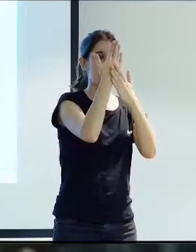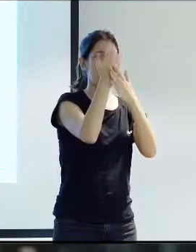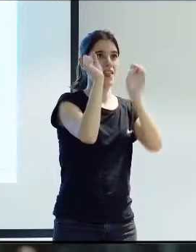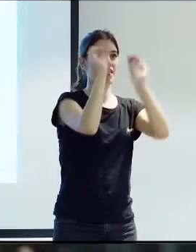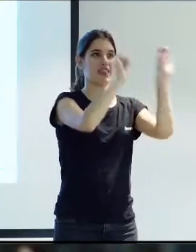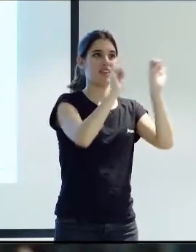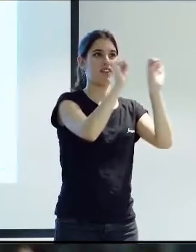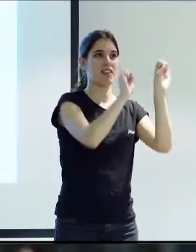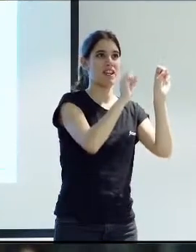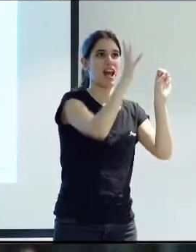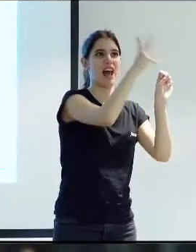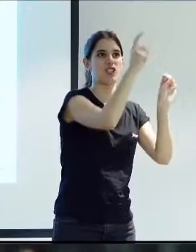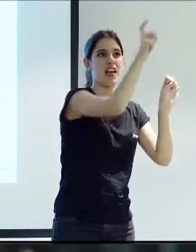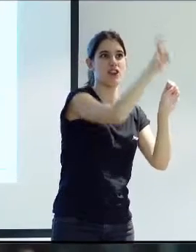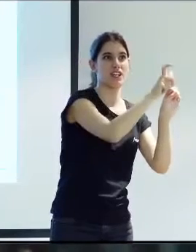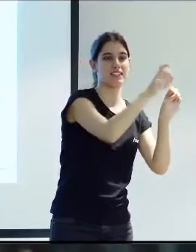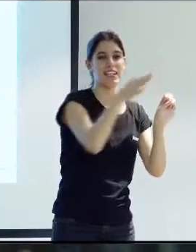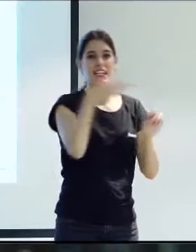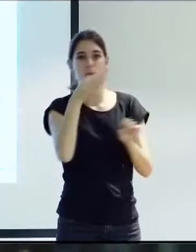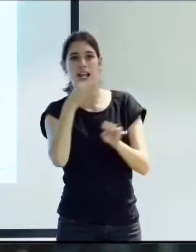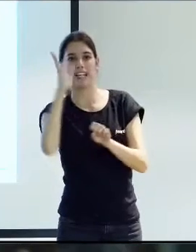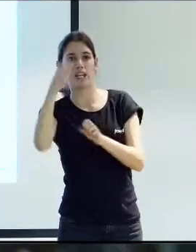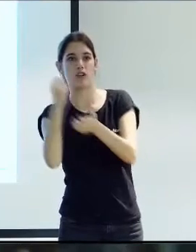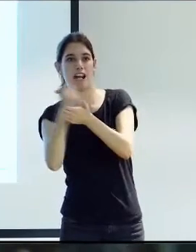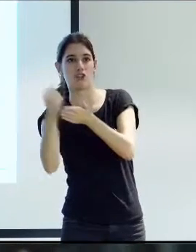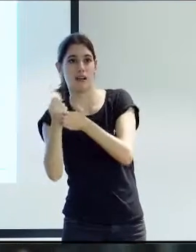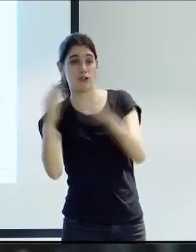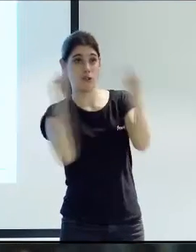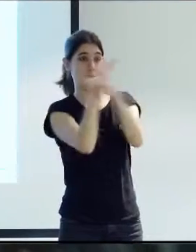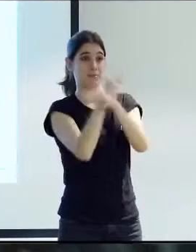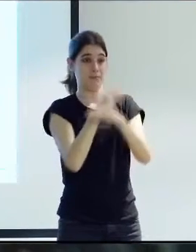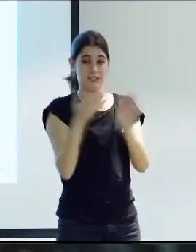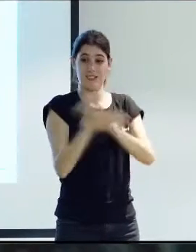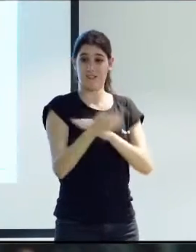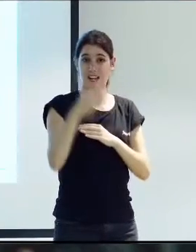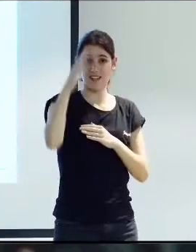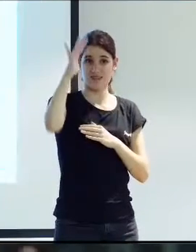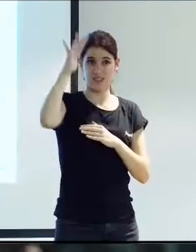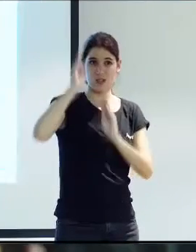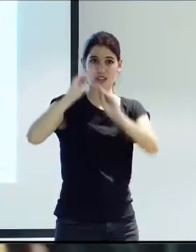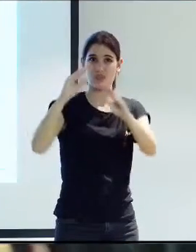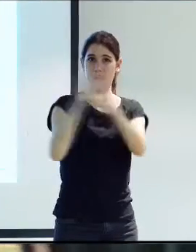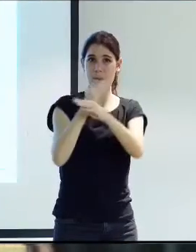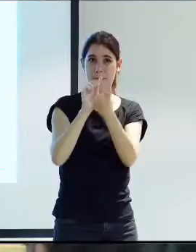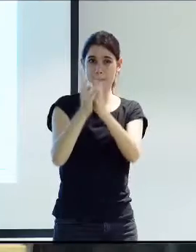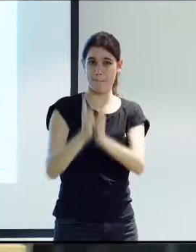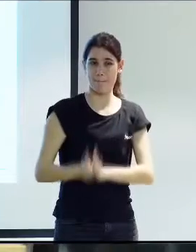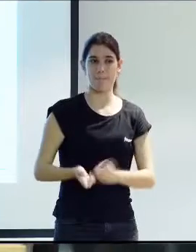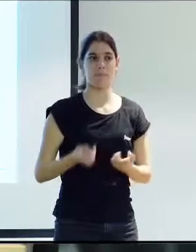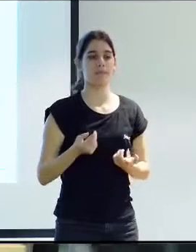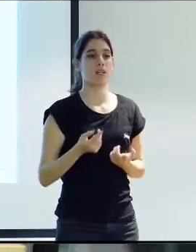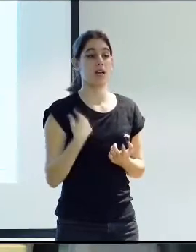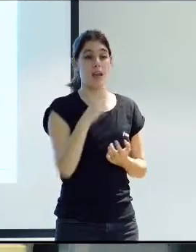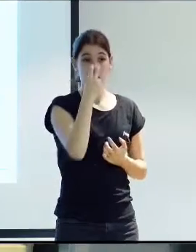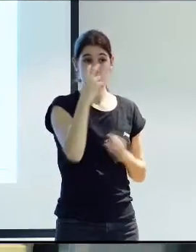So it's, in other words, in the morning they're thieves, or in the morning that's like a jail, and they take care of thieves, but in the afternoon they go out and